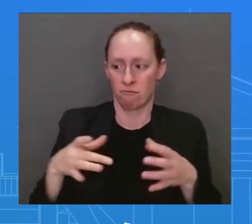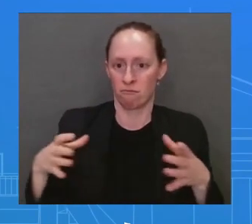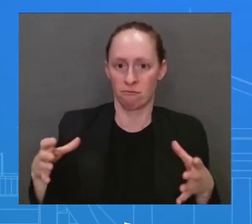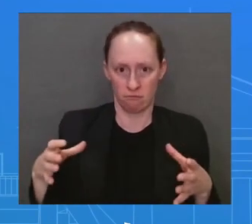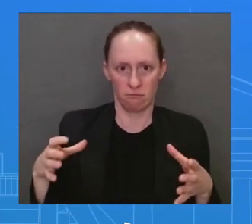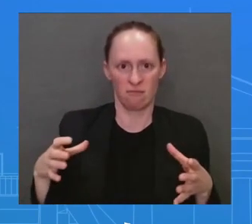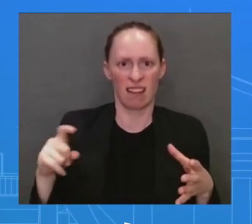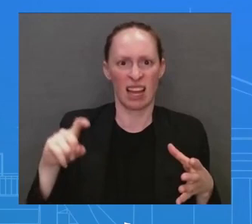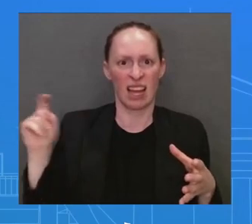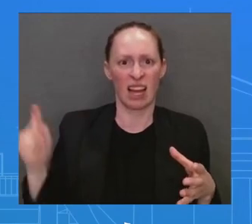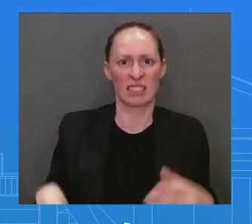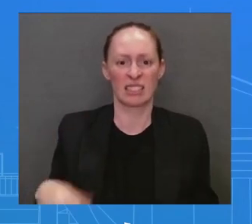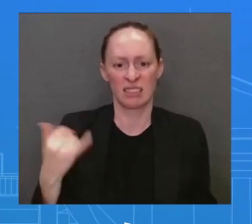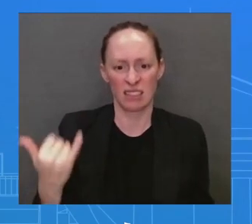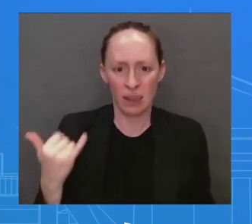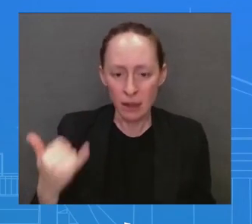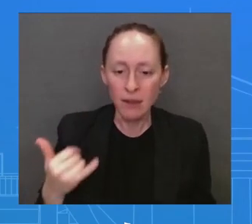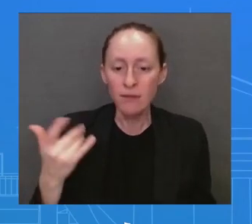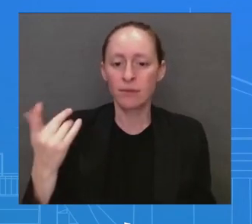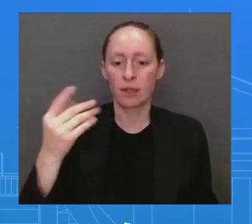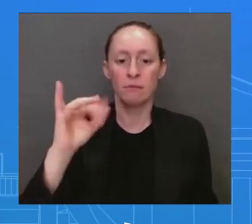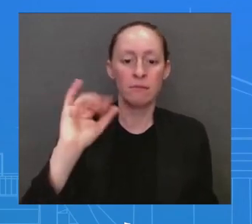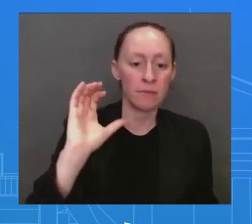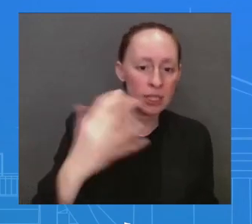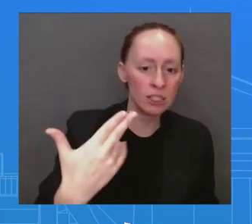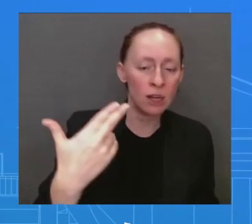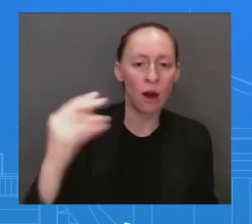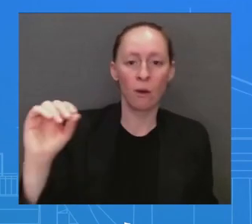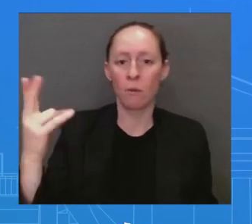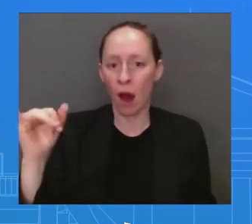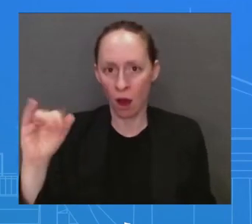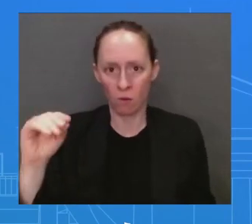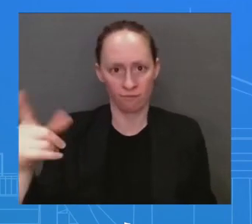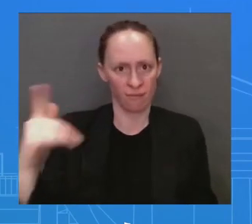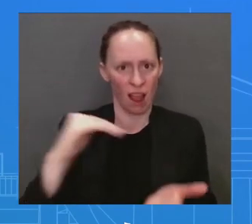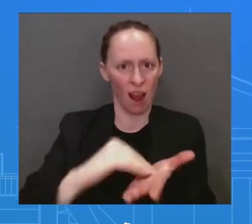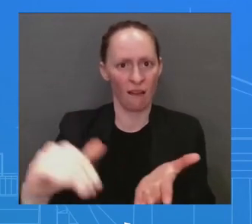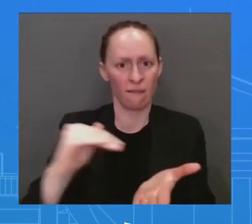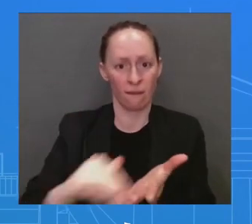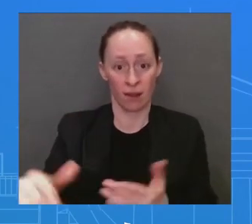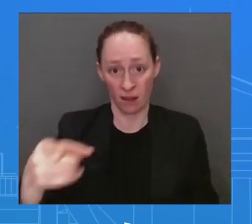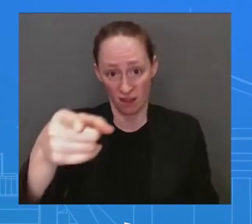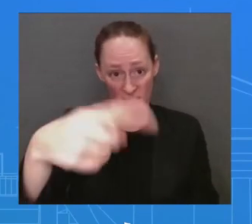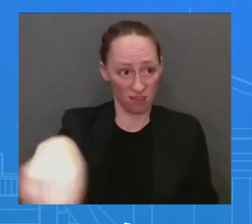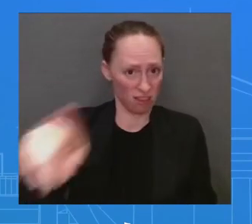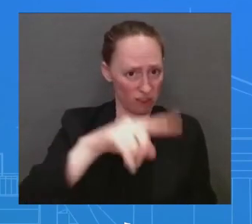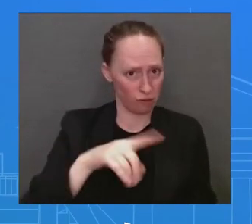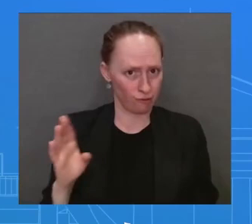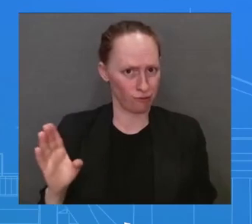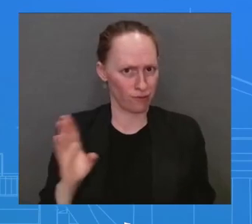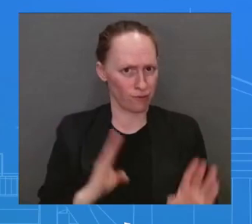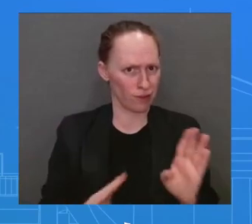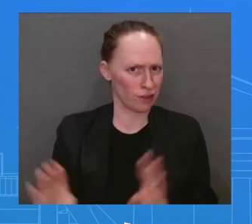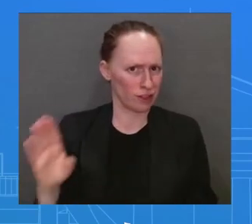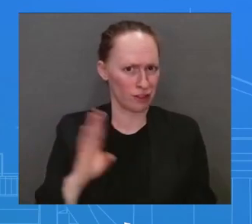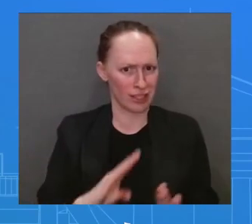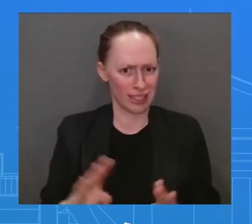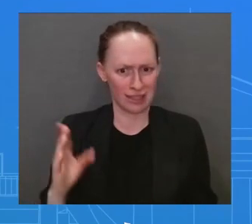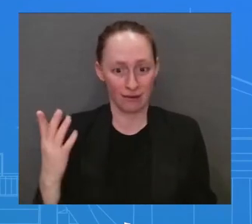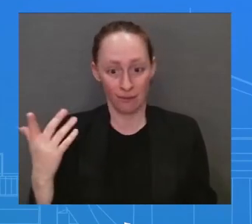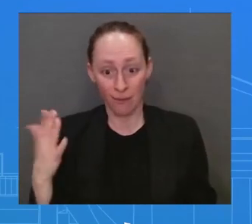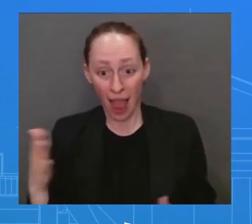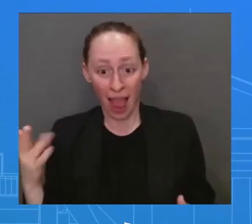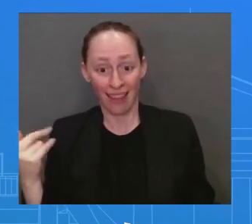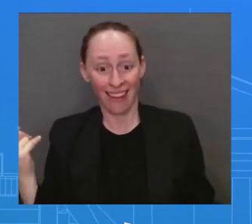and Ohio. And I'm wondering how concerned the White House is right now that you can get a resolution that's in a timely enough fashion that you avoid